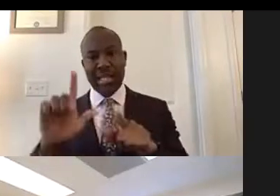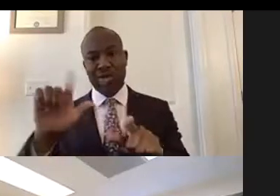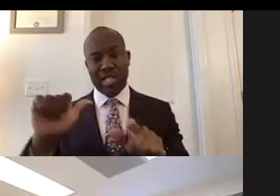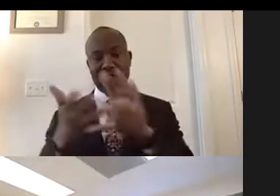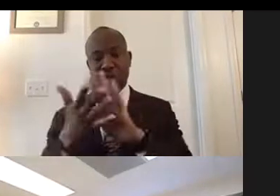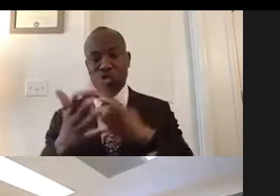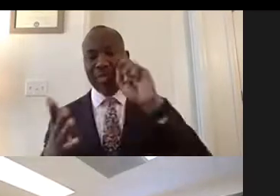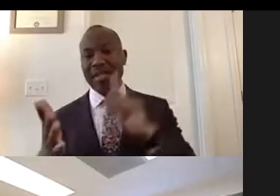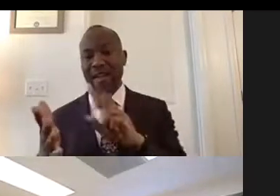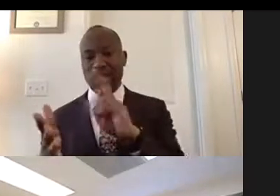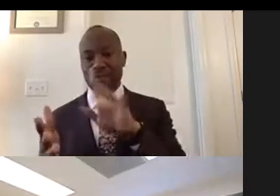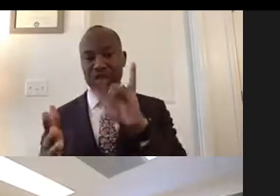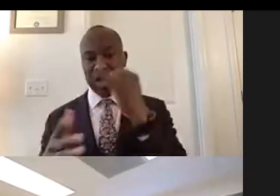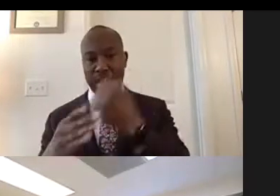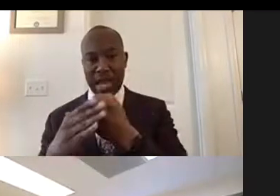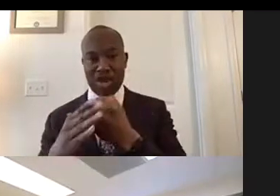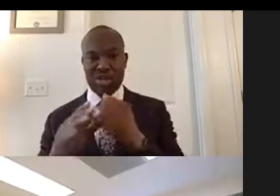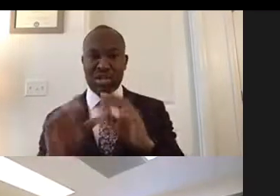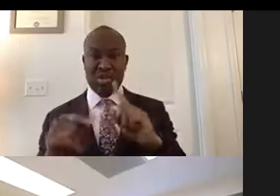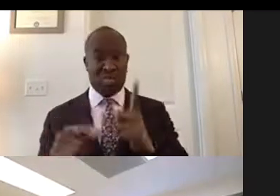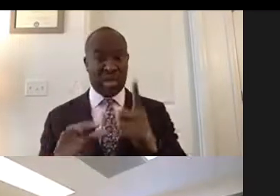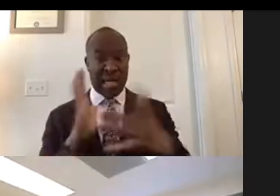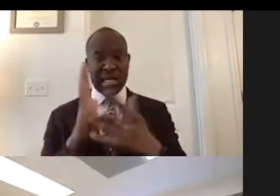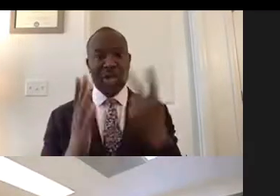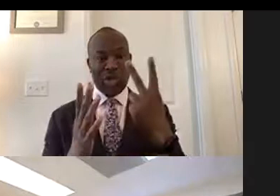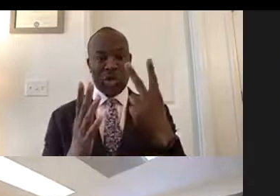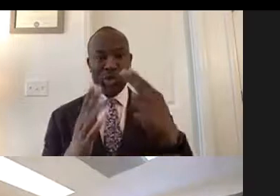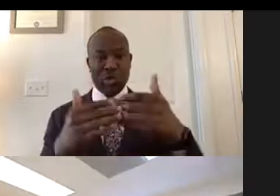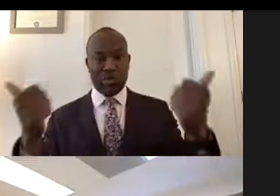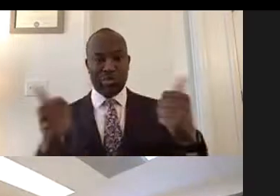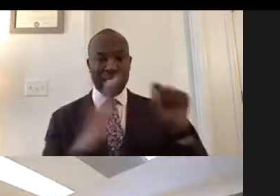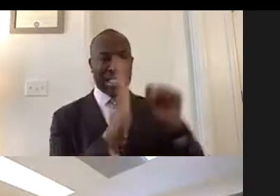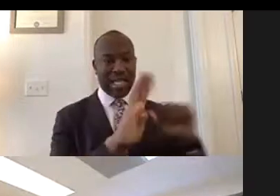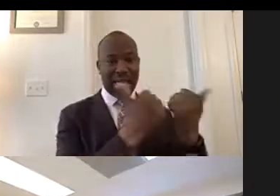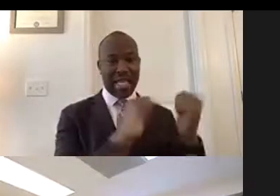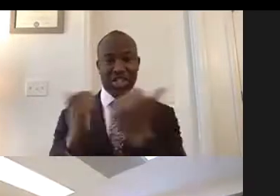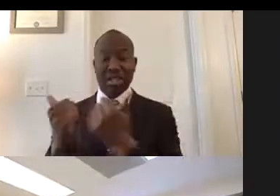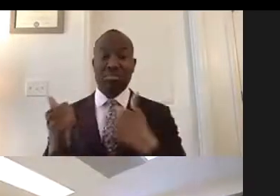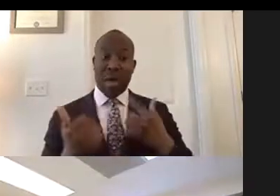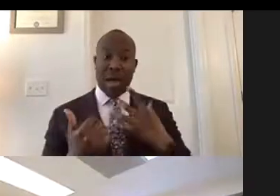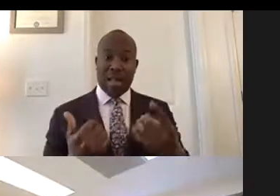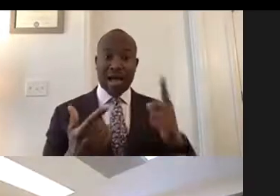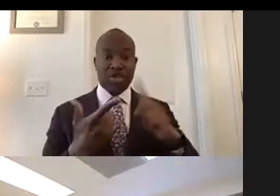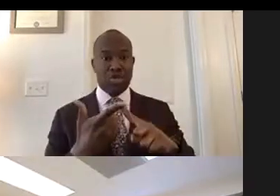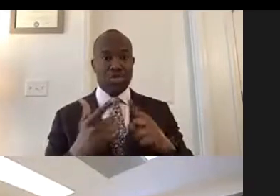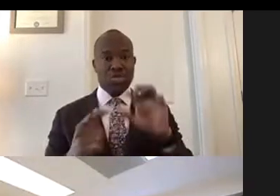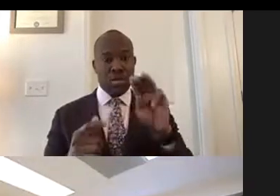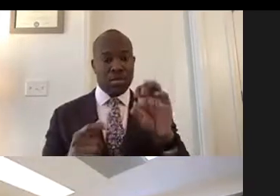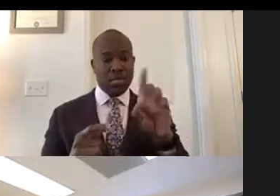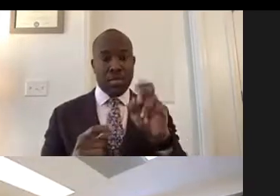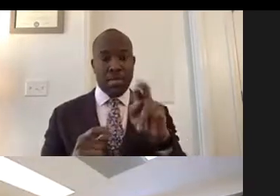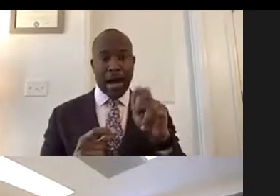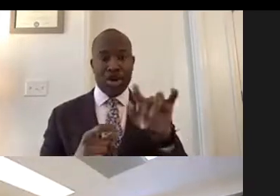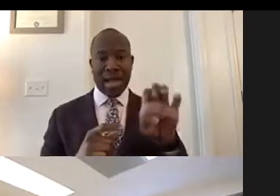And then the other agency is Louisiana School for the Deaf and Visually Impaired. So technically, they're two separate